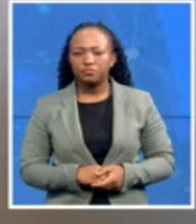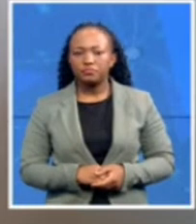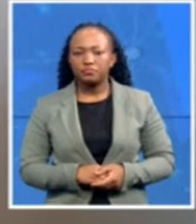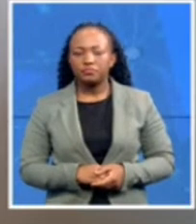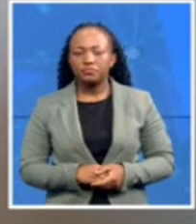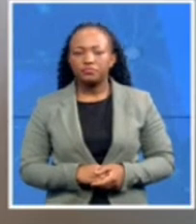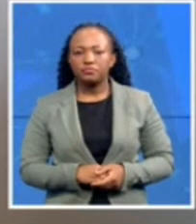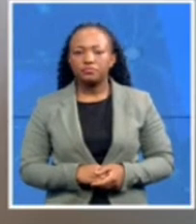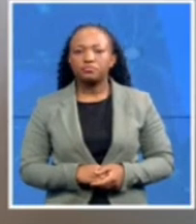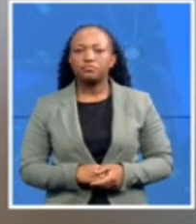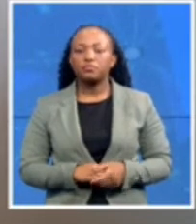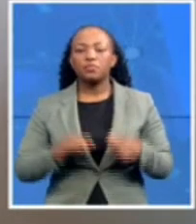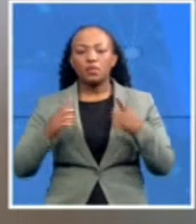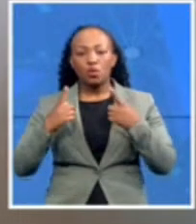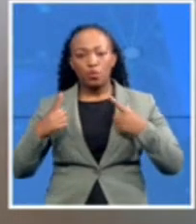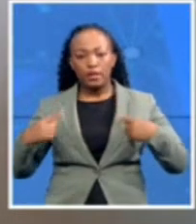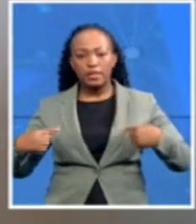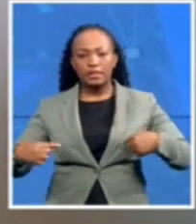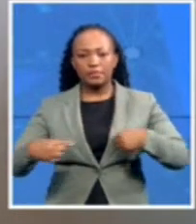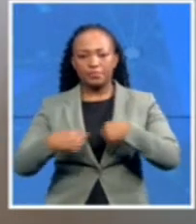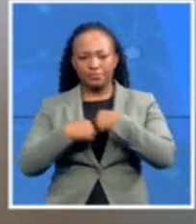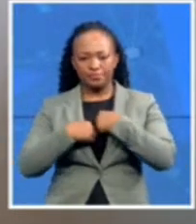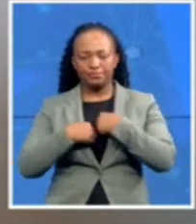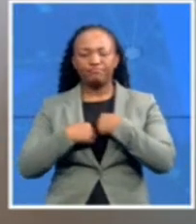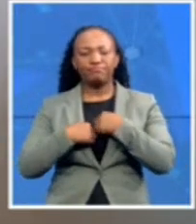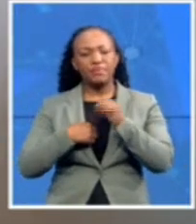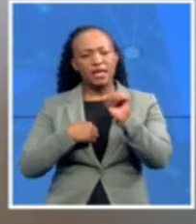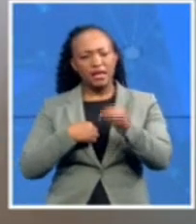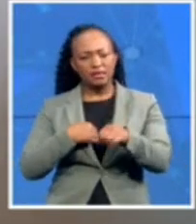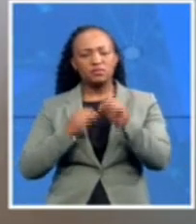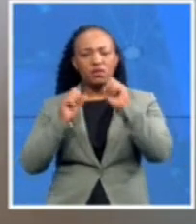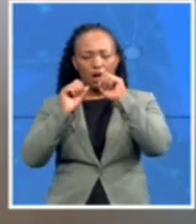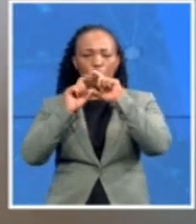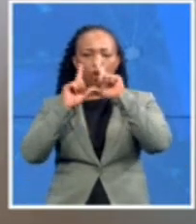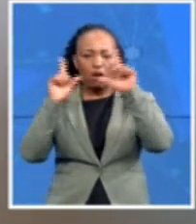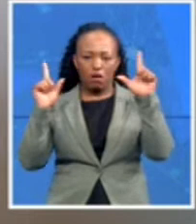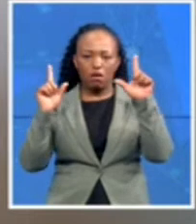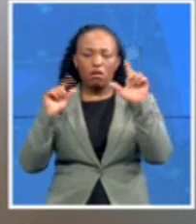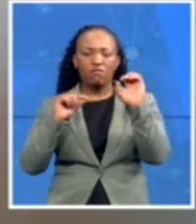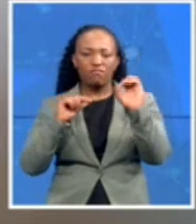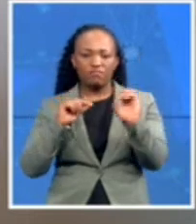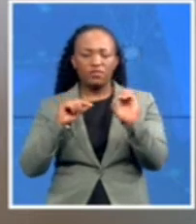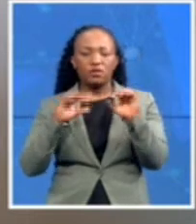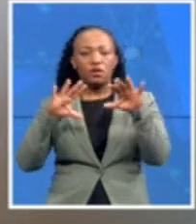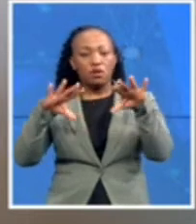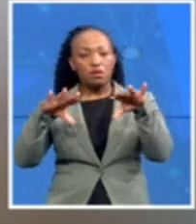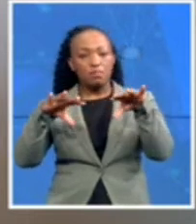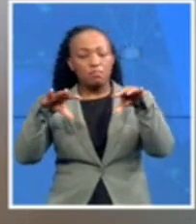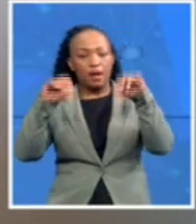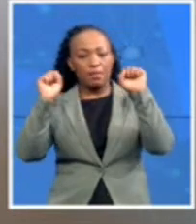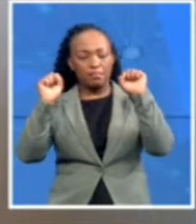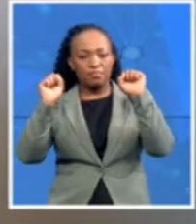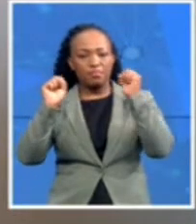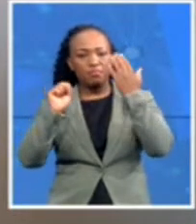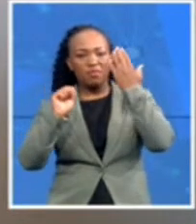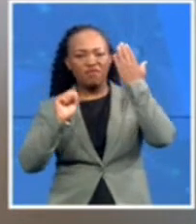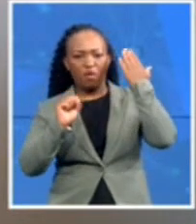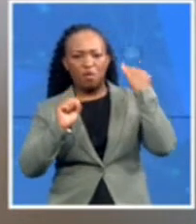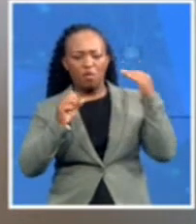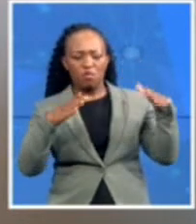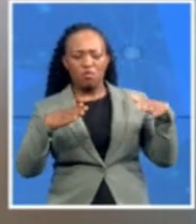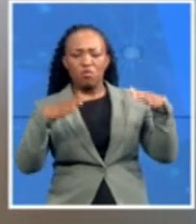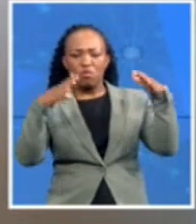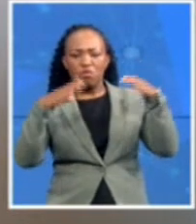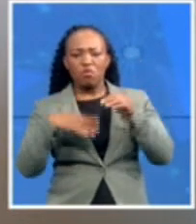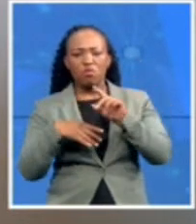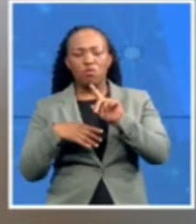very aware that these outages in the past at Koeberg in particular have not met the